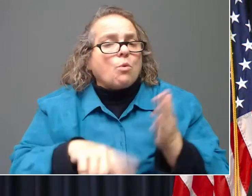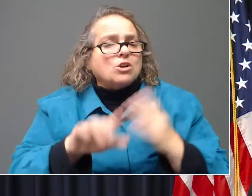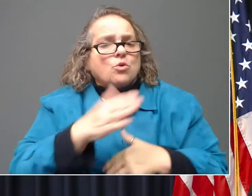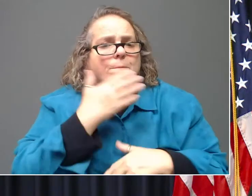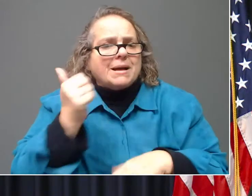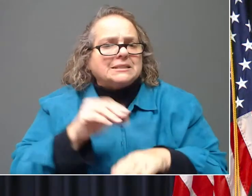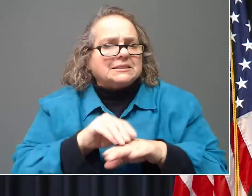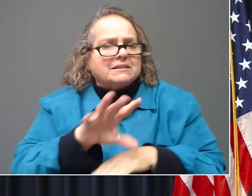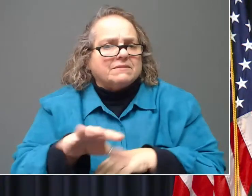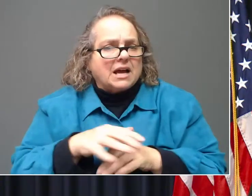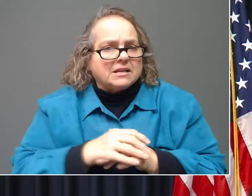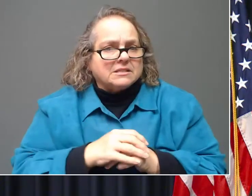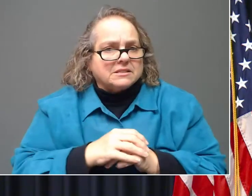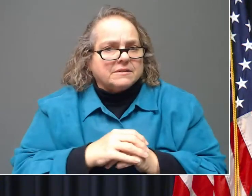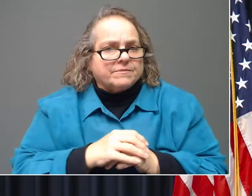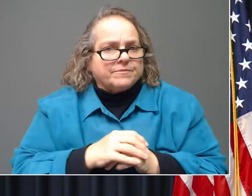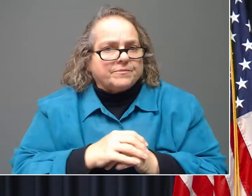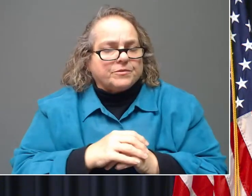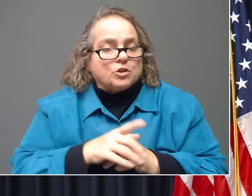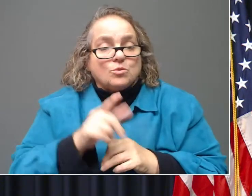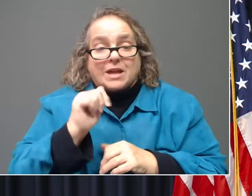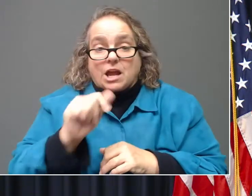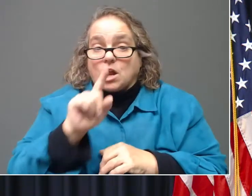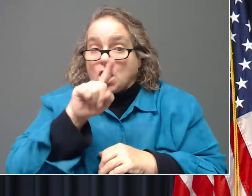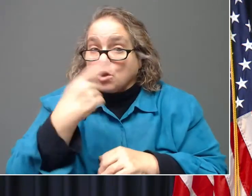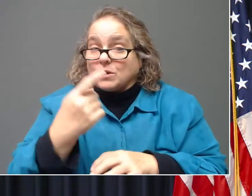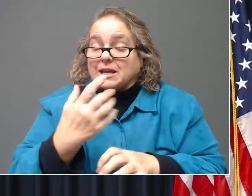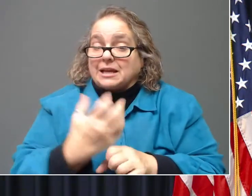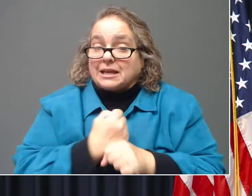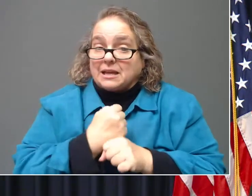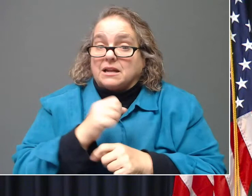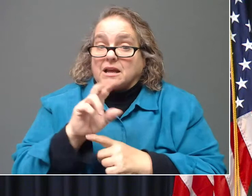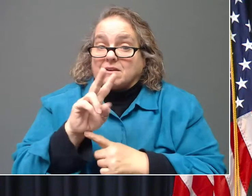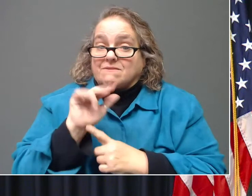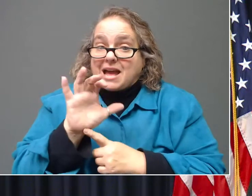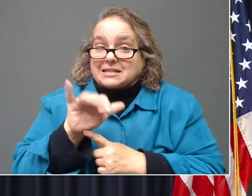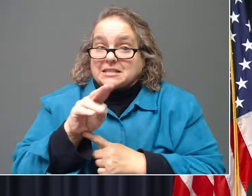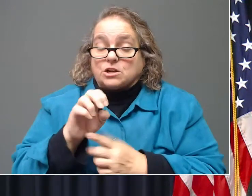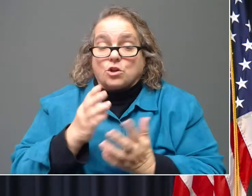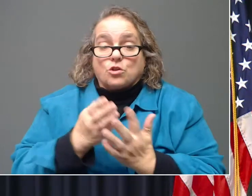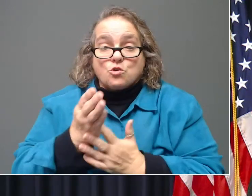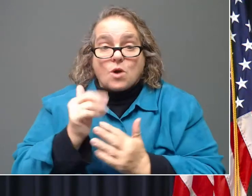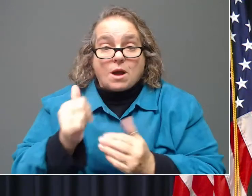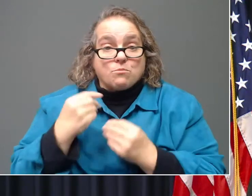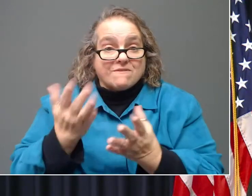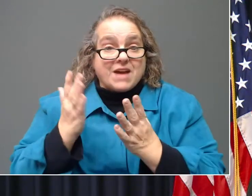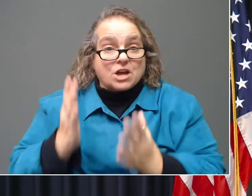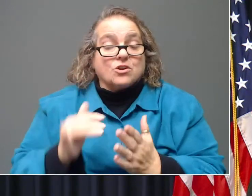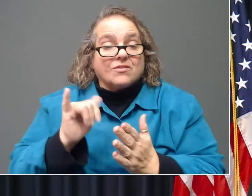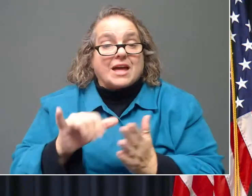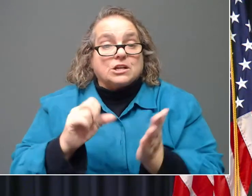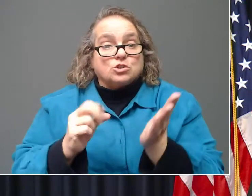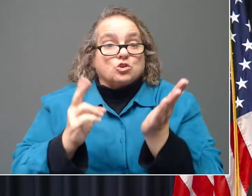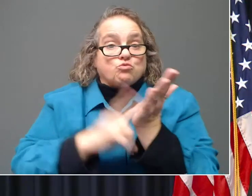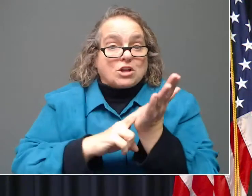Well, you can only get a vaccine through a provider that is registered with the state and that we send